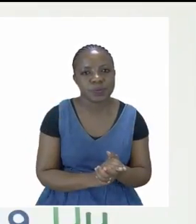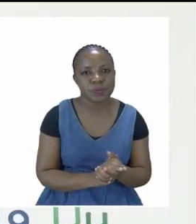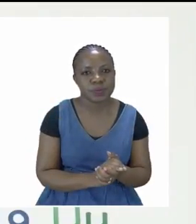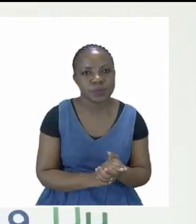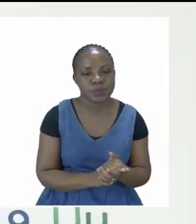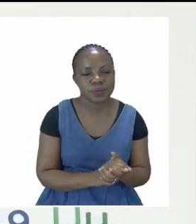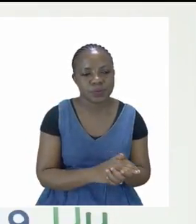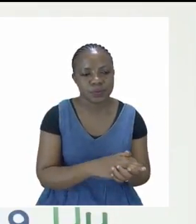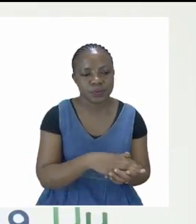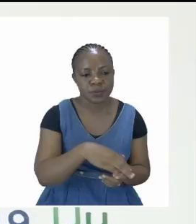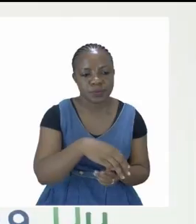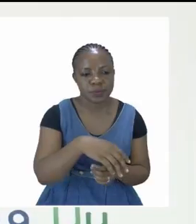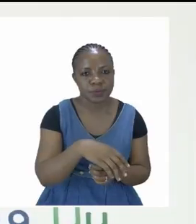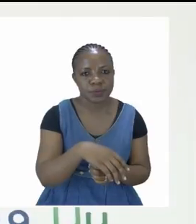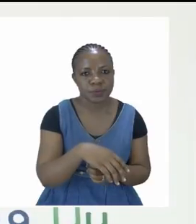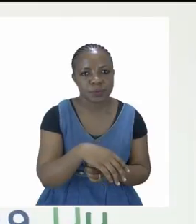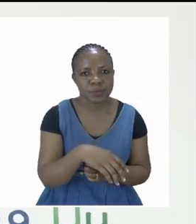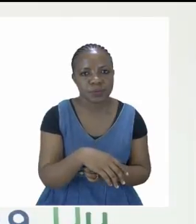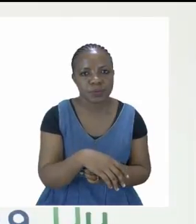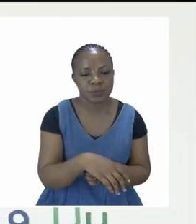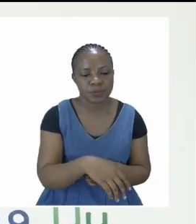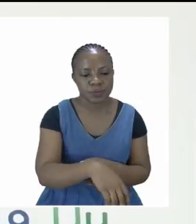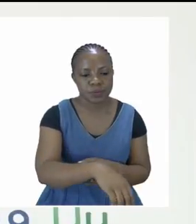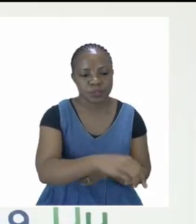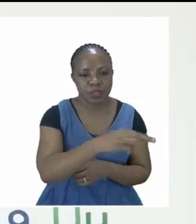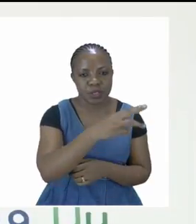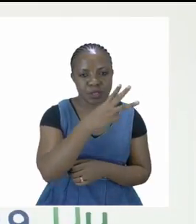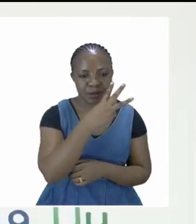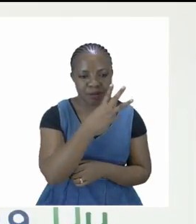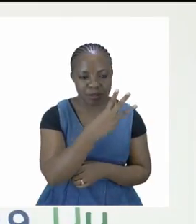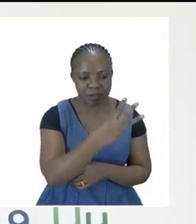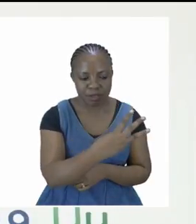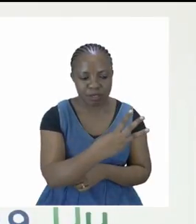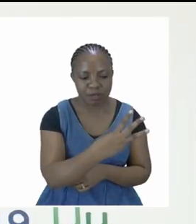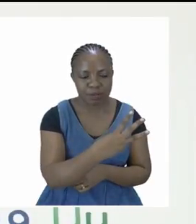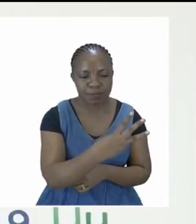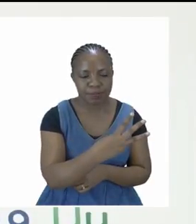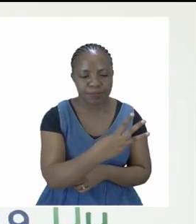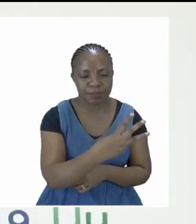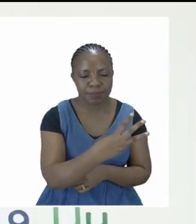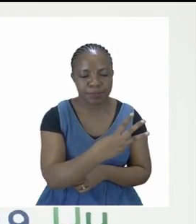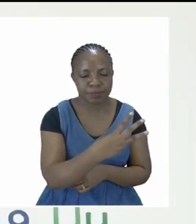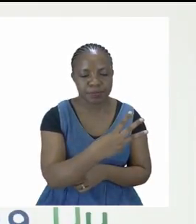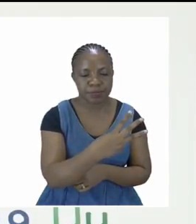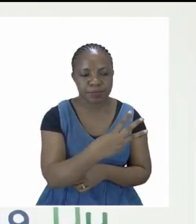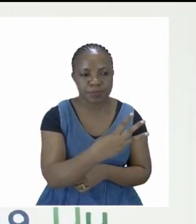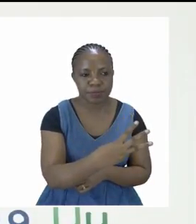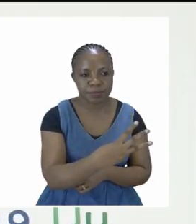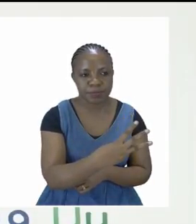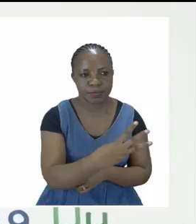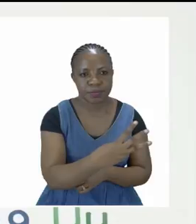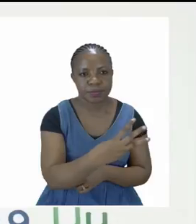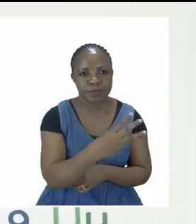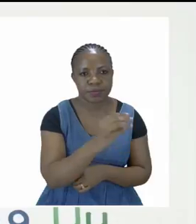310, and then we're going to start at our counter. Let's go. Together.